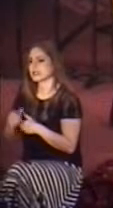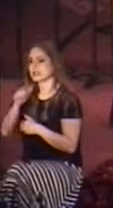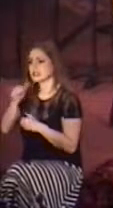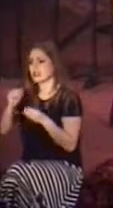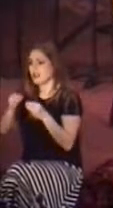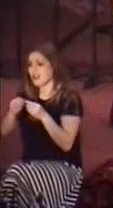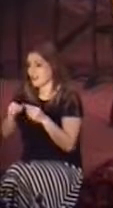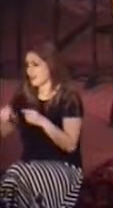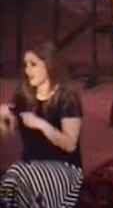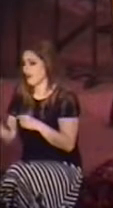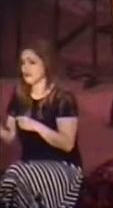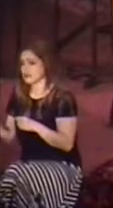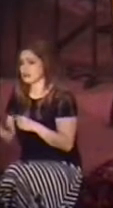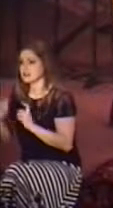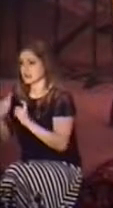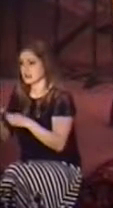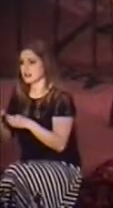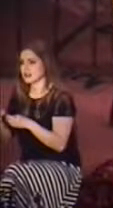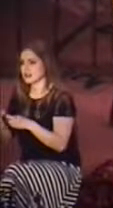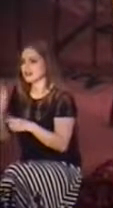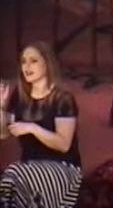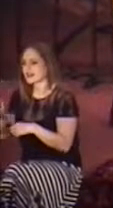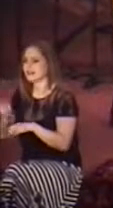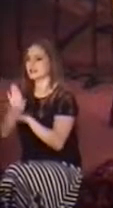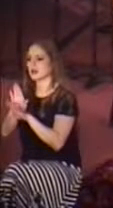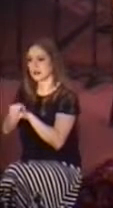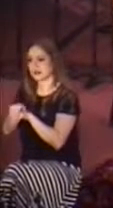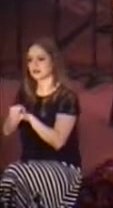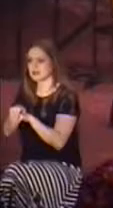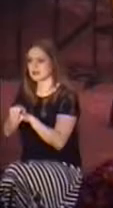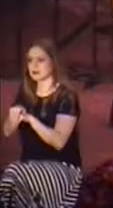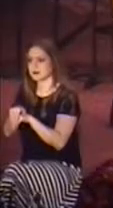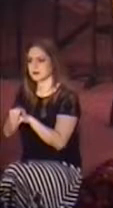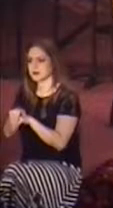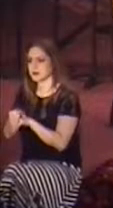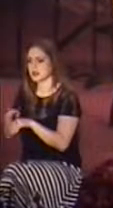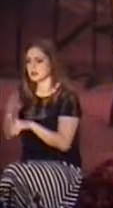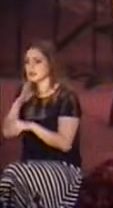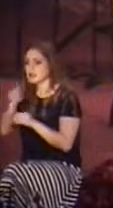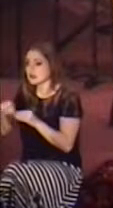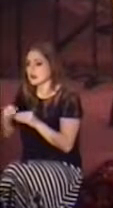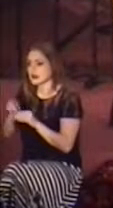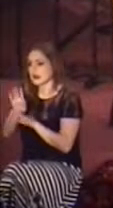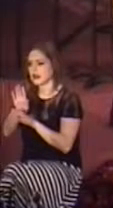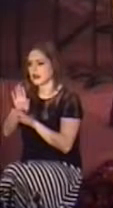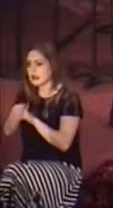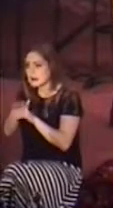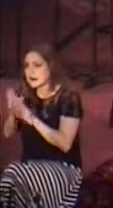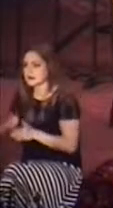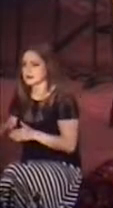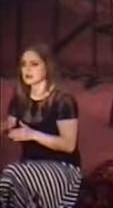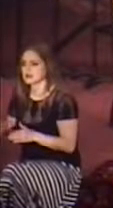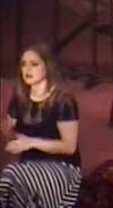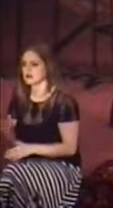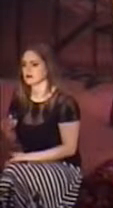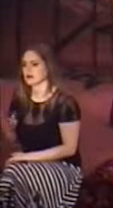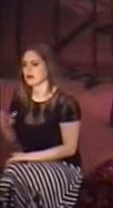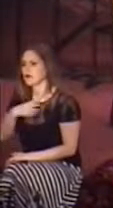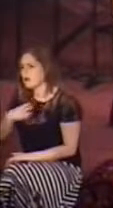to give. And that's hypocrisy. Also, he talks about the hypocrites who grumbled when he went to Zacchaeus' house, the